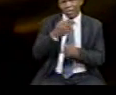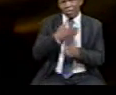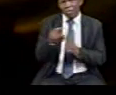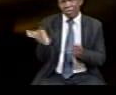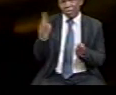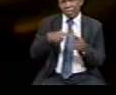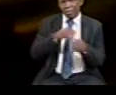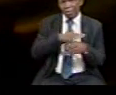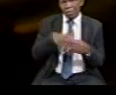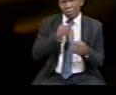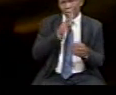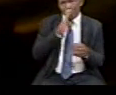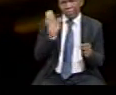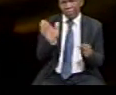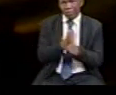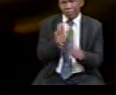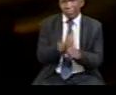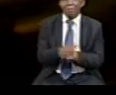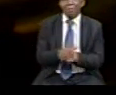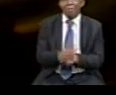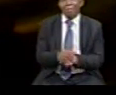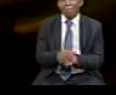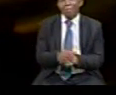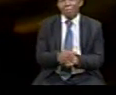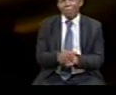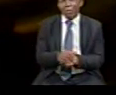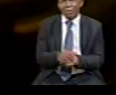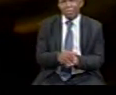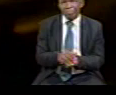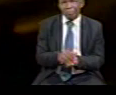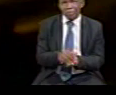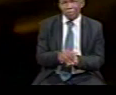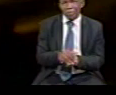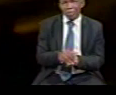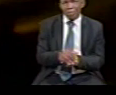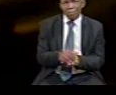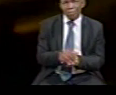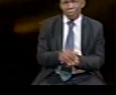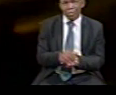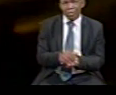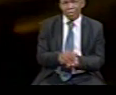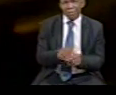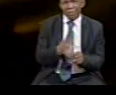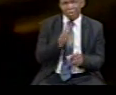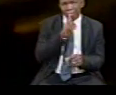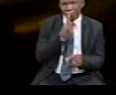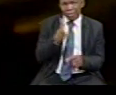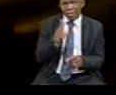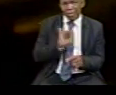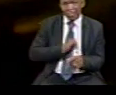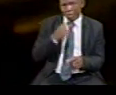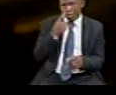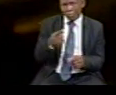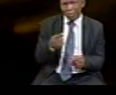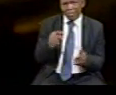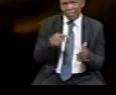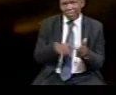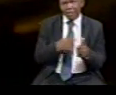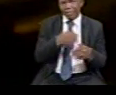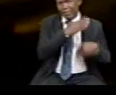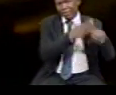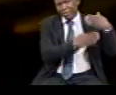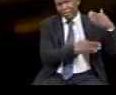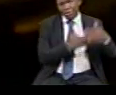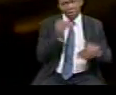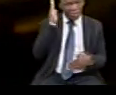events. This generation, which generation? The generation that will partakers of the perplexing event shall not pass